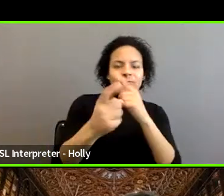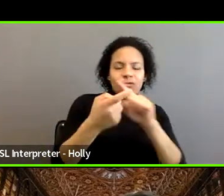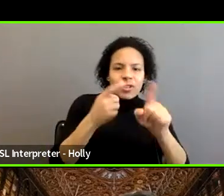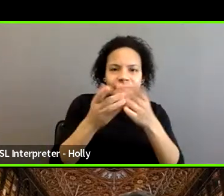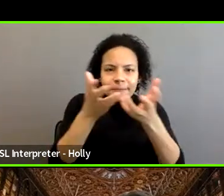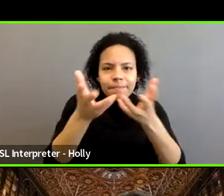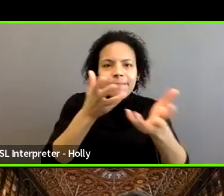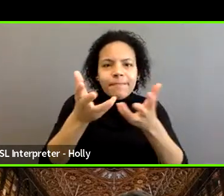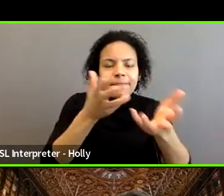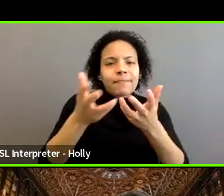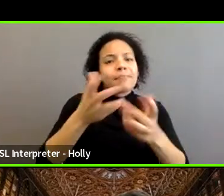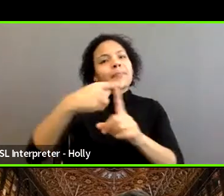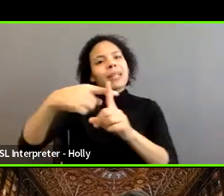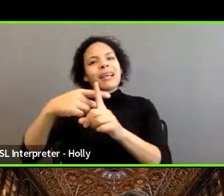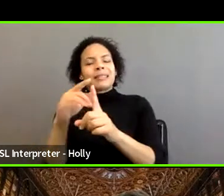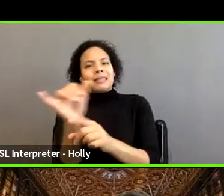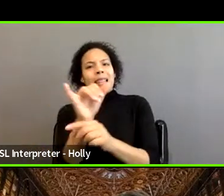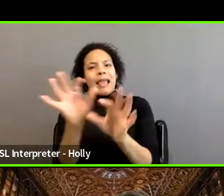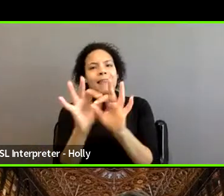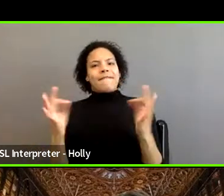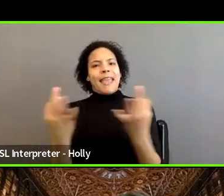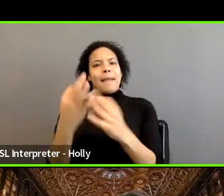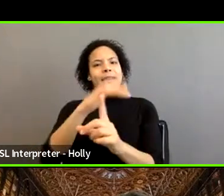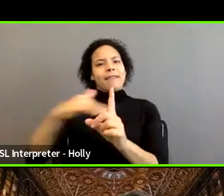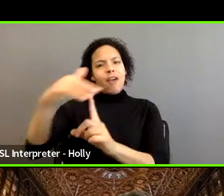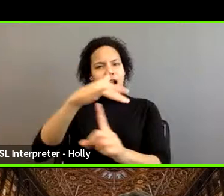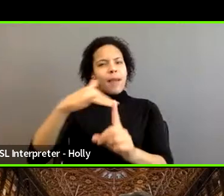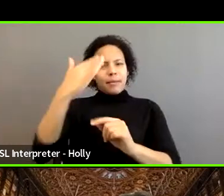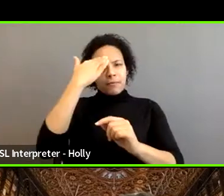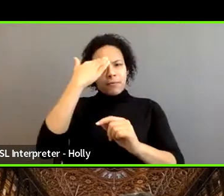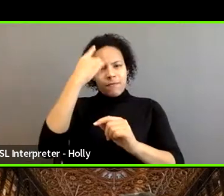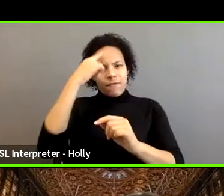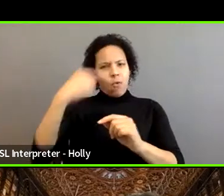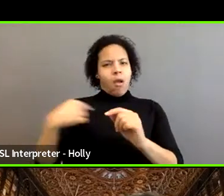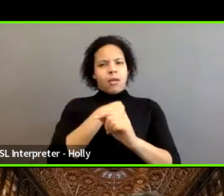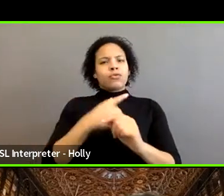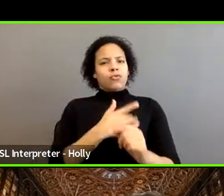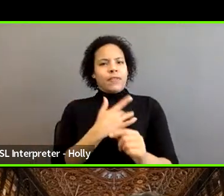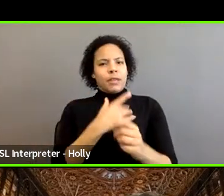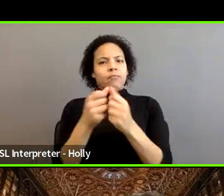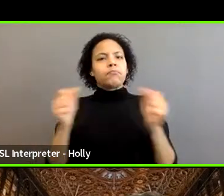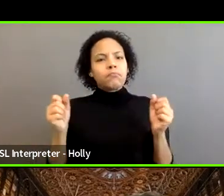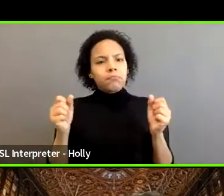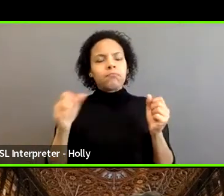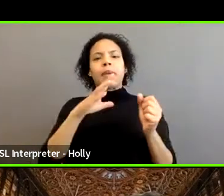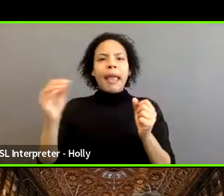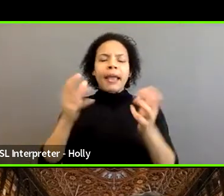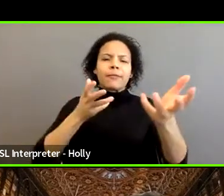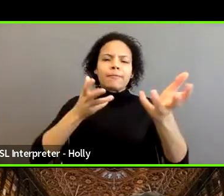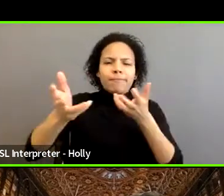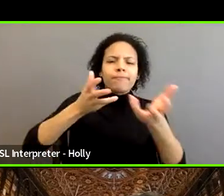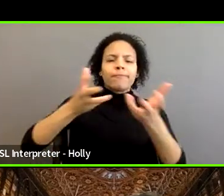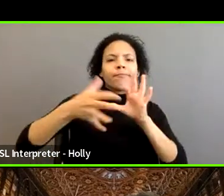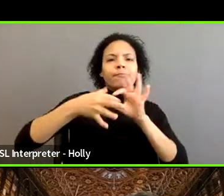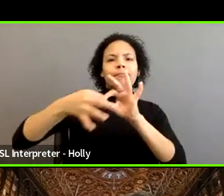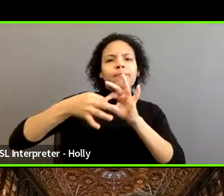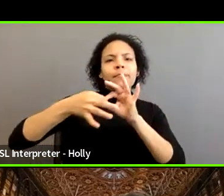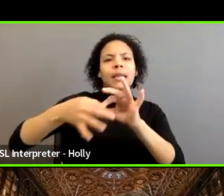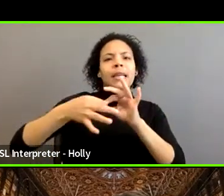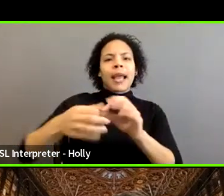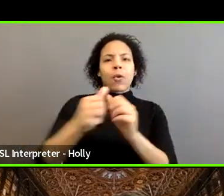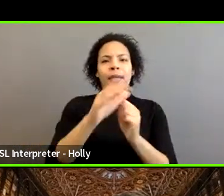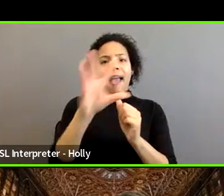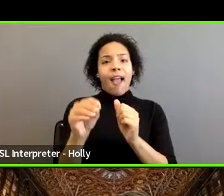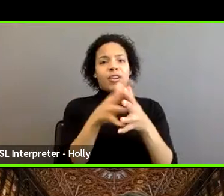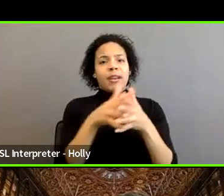can see the opportunities to connect with the African American and African communities. So I think